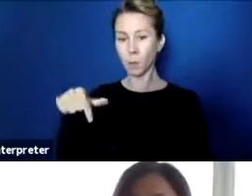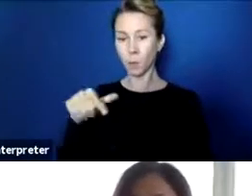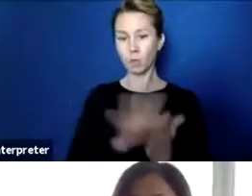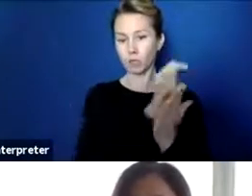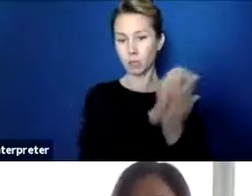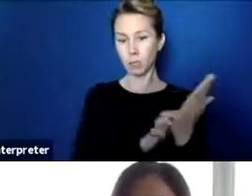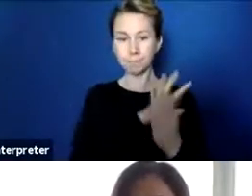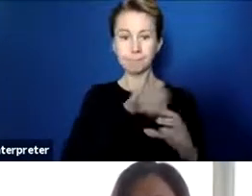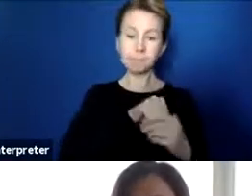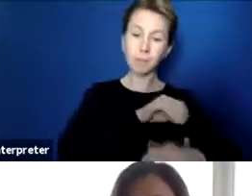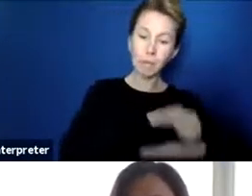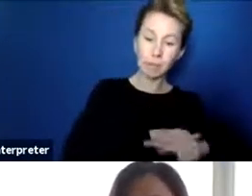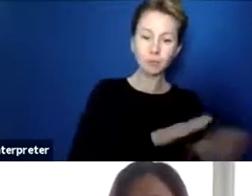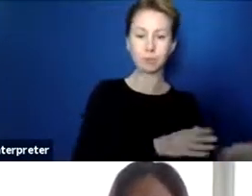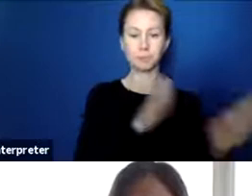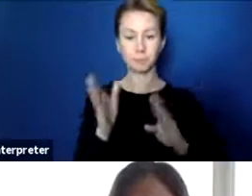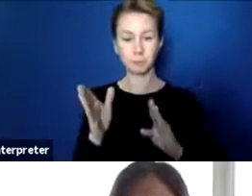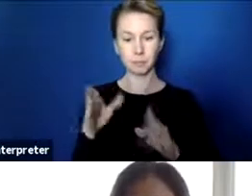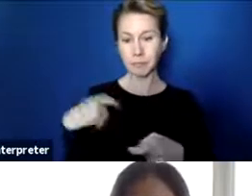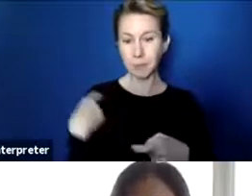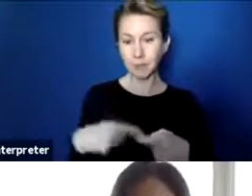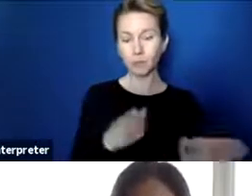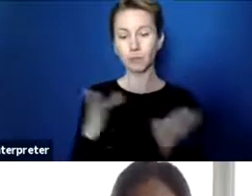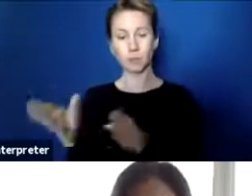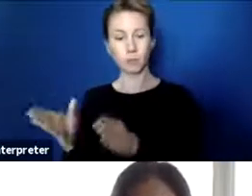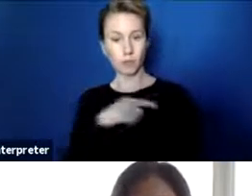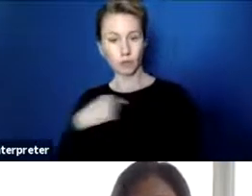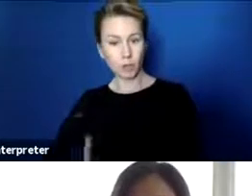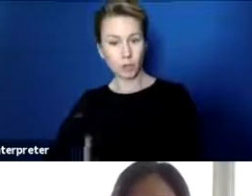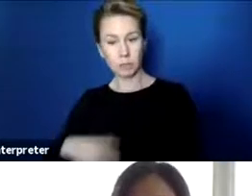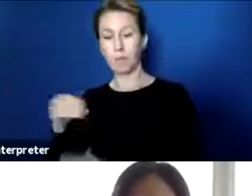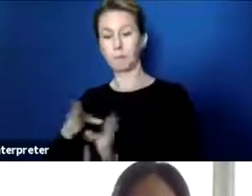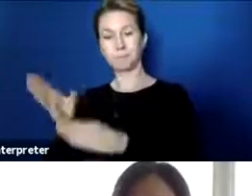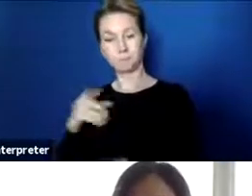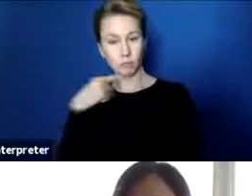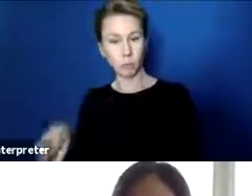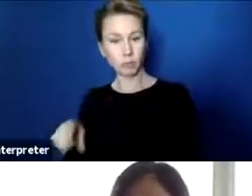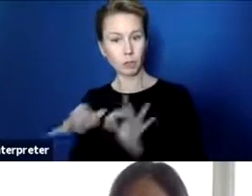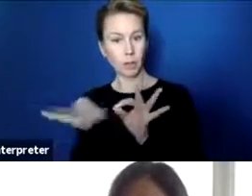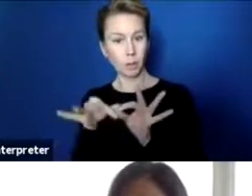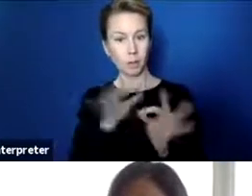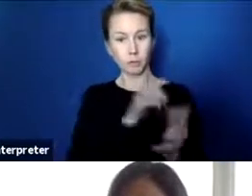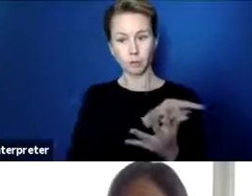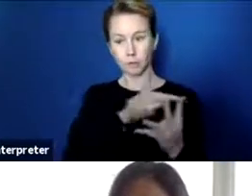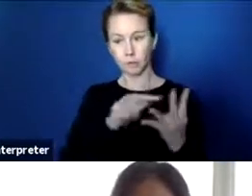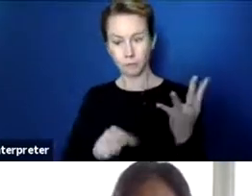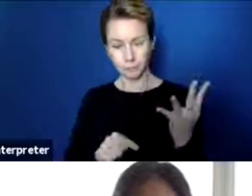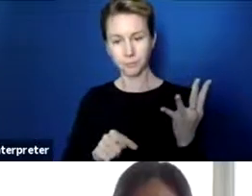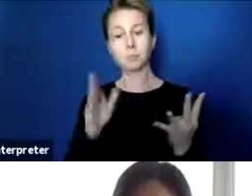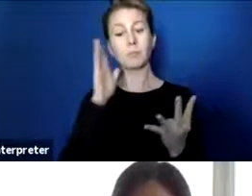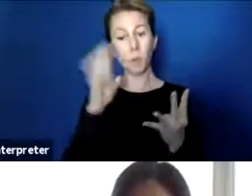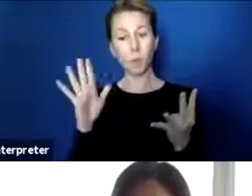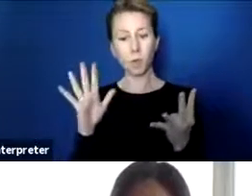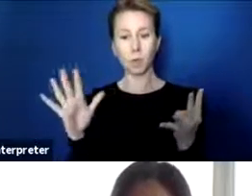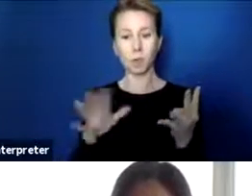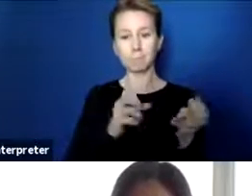on COVID-19 related scams and local resources. We created a